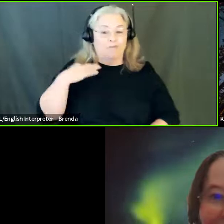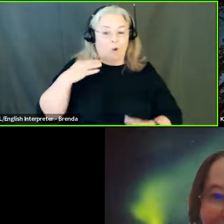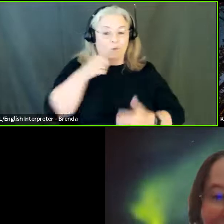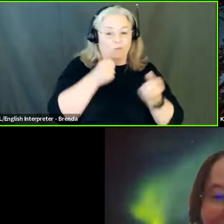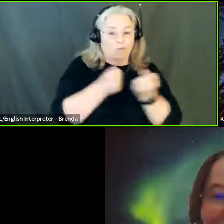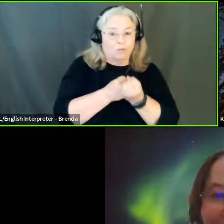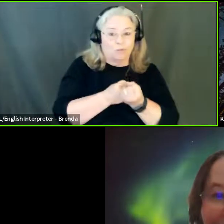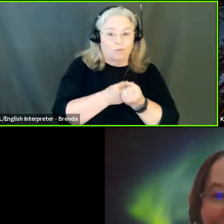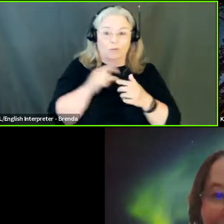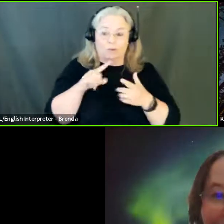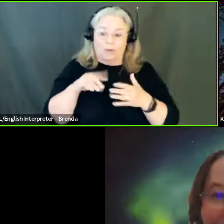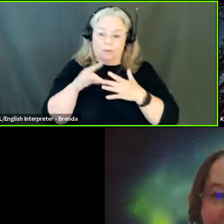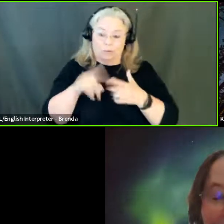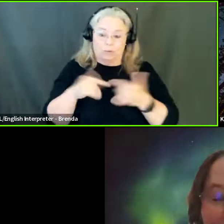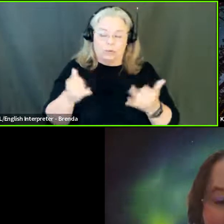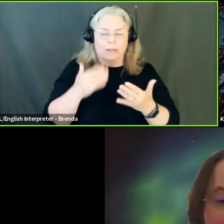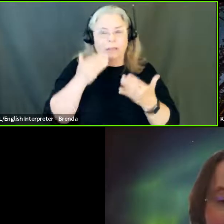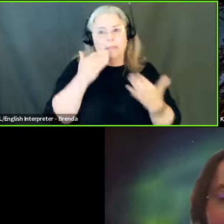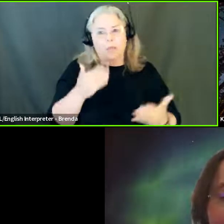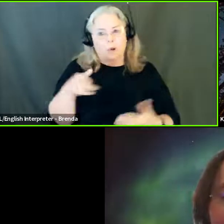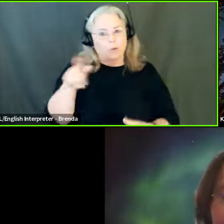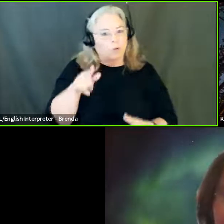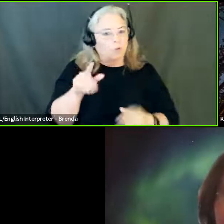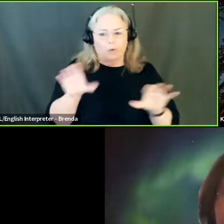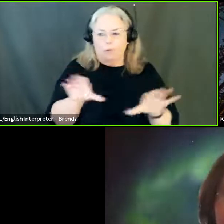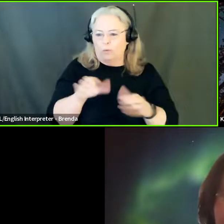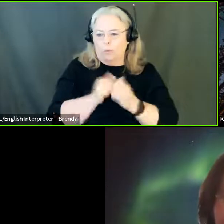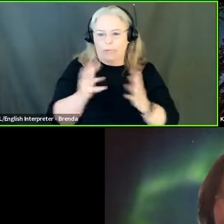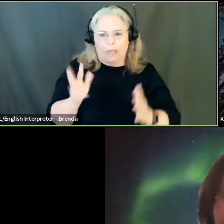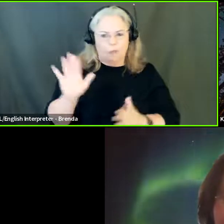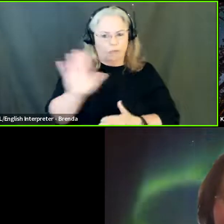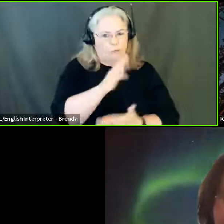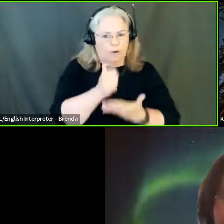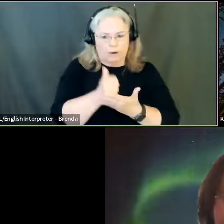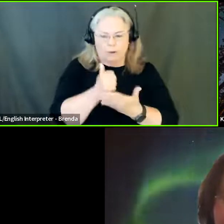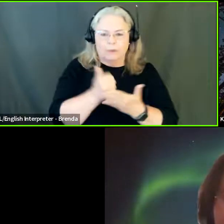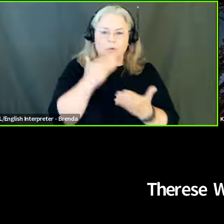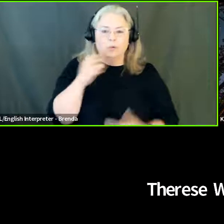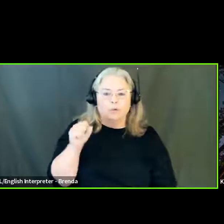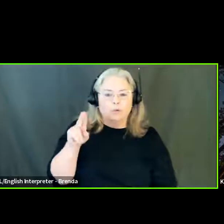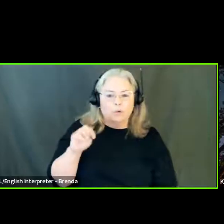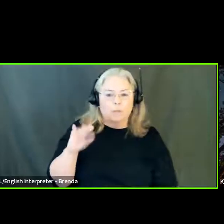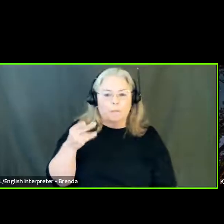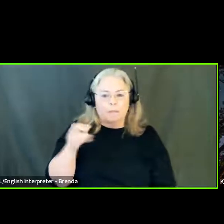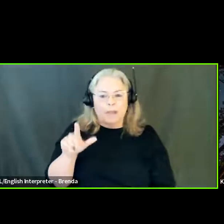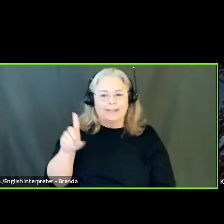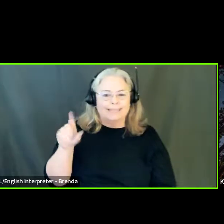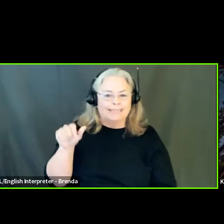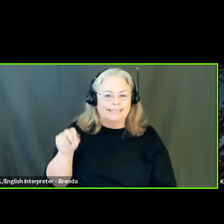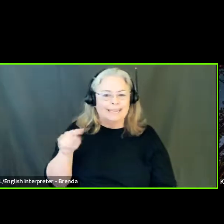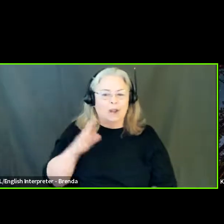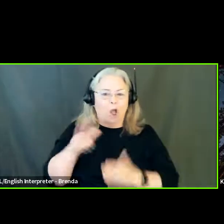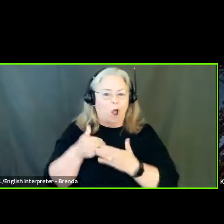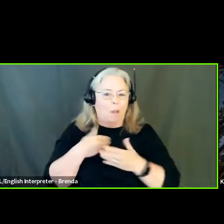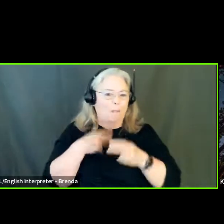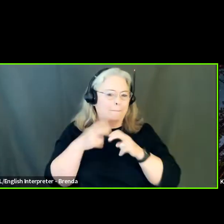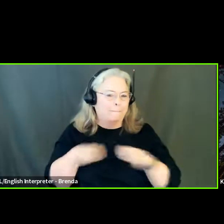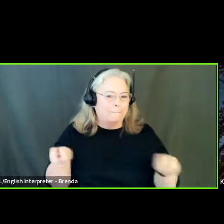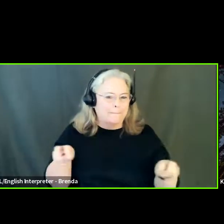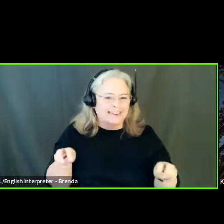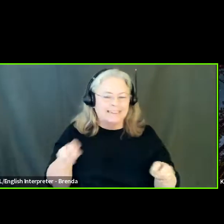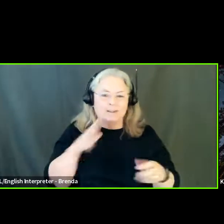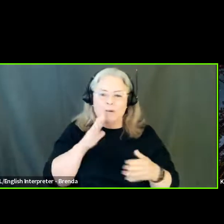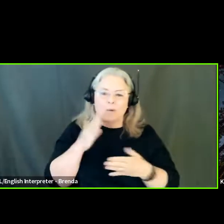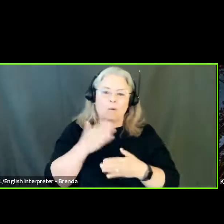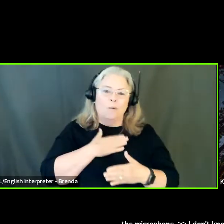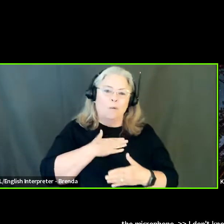and leading up to today, thank you also. We couldn't do this without you. Thank you to Sue, Michael, Dan, and all of our panelists who are willing to share